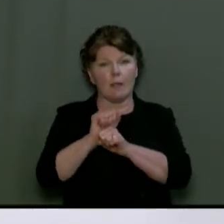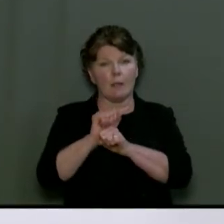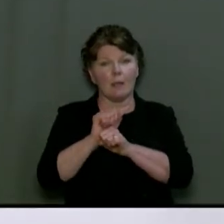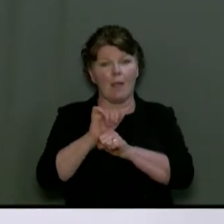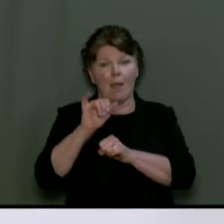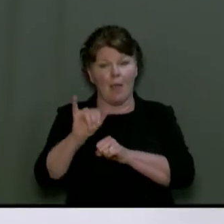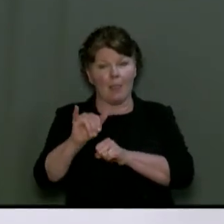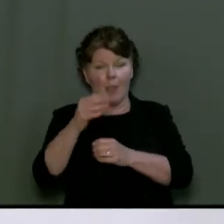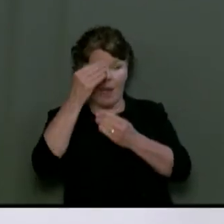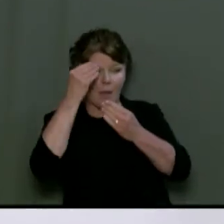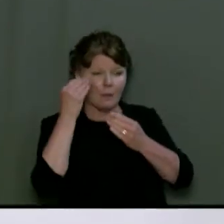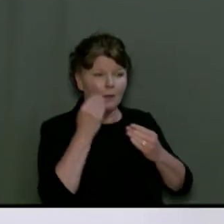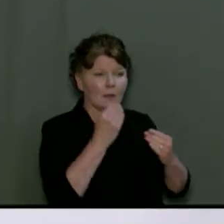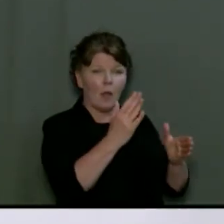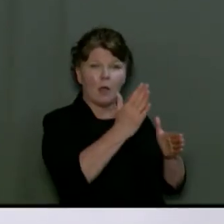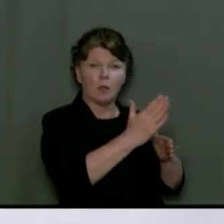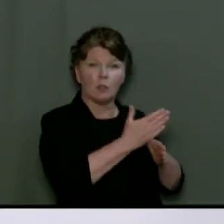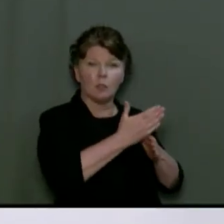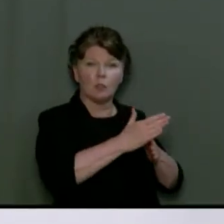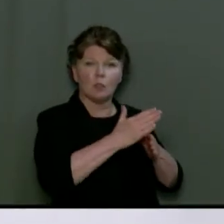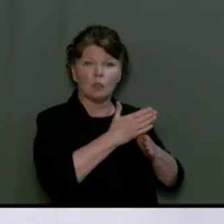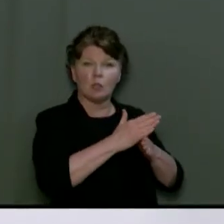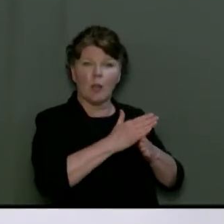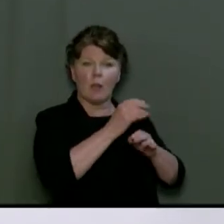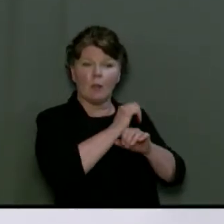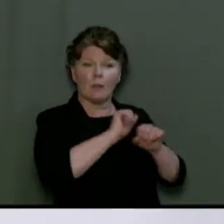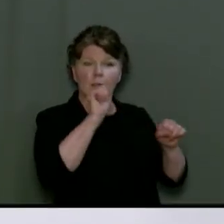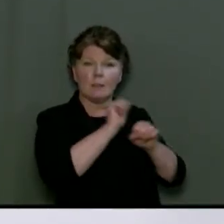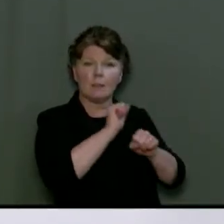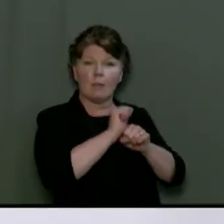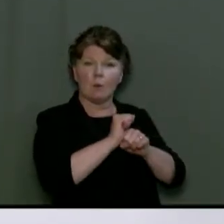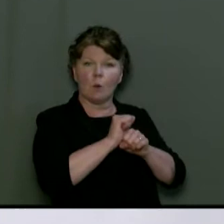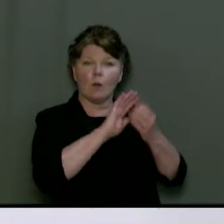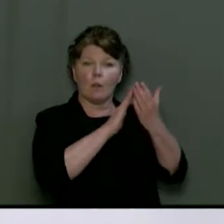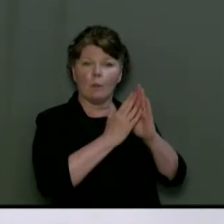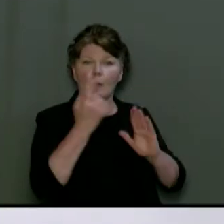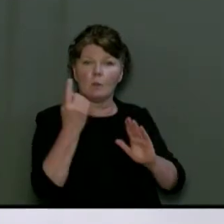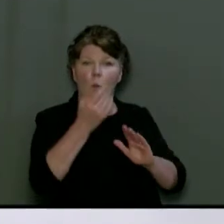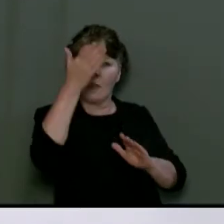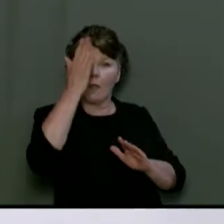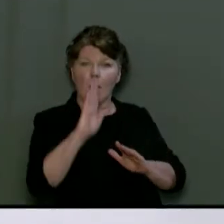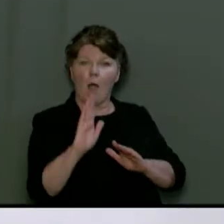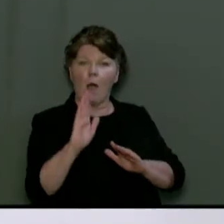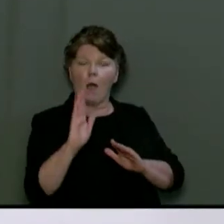that salvation and the peace that only God can bring.